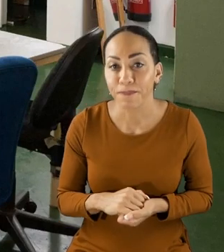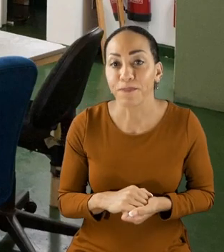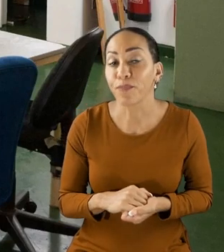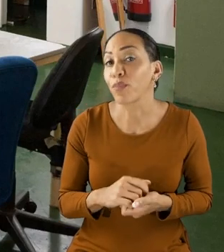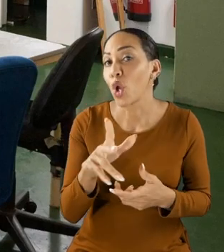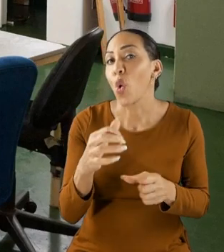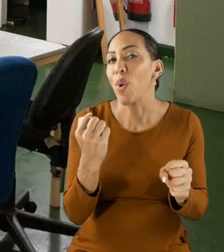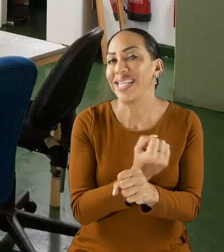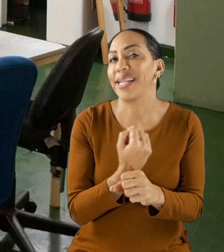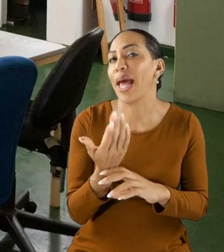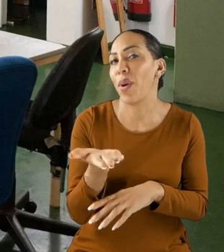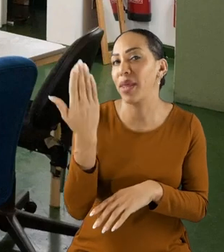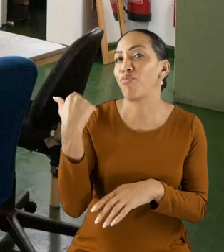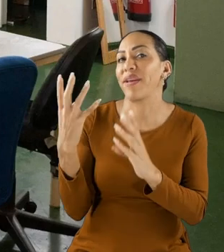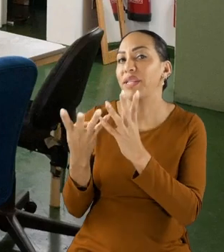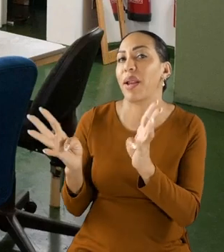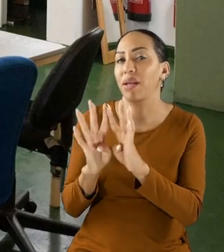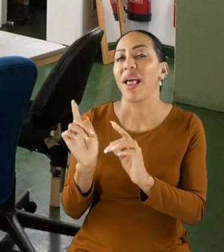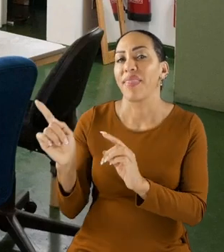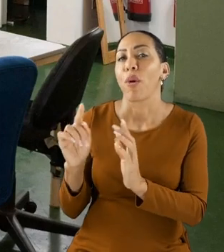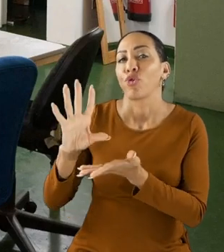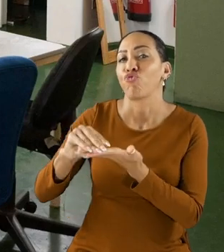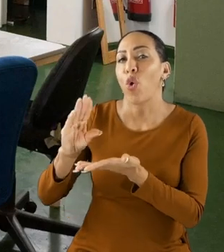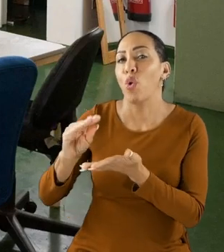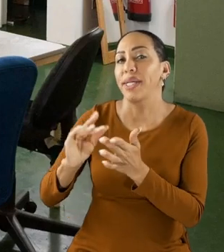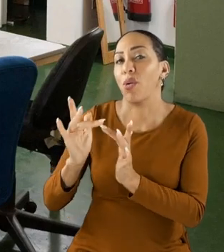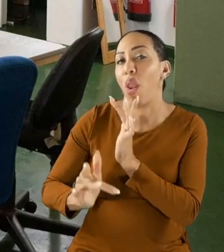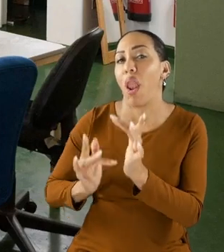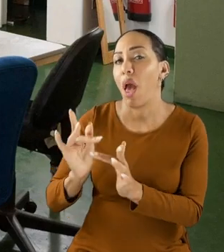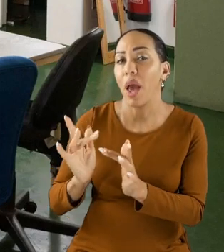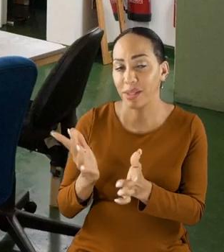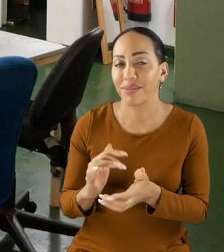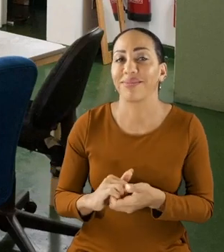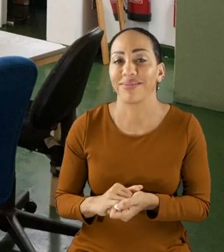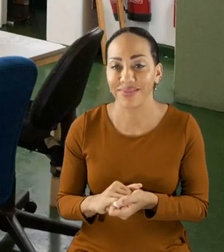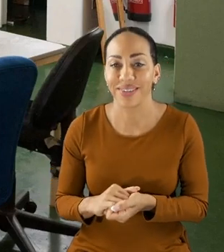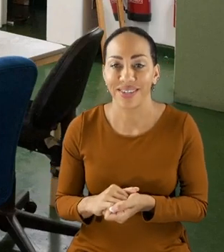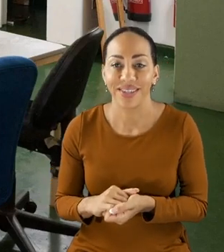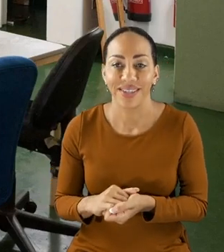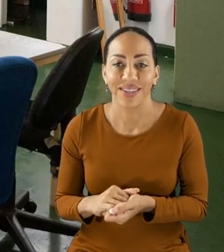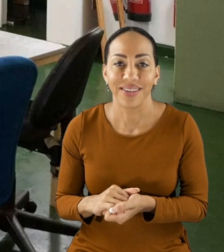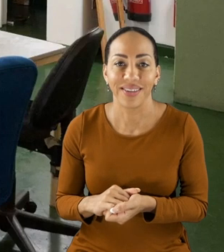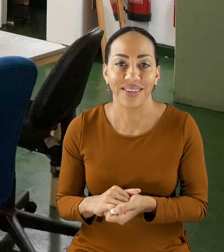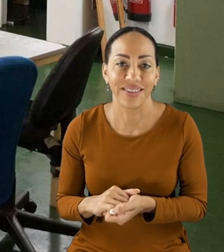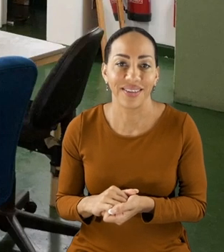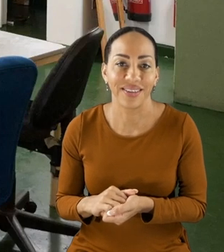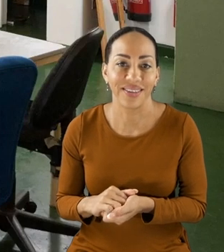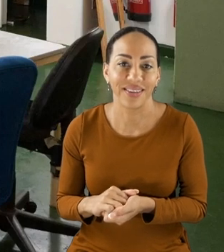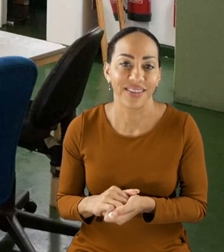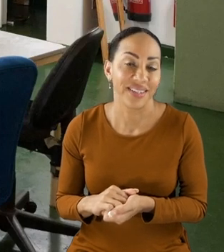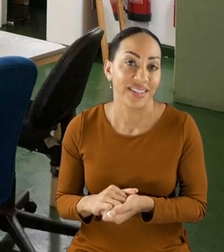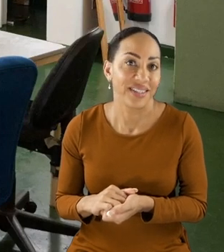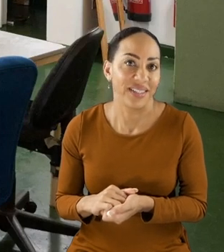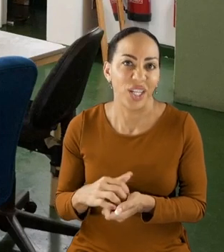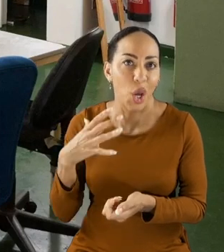And that's what we did with the previous panel things. That was all recorded online. And so there would be no need for them to be present